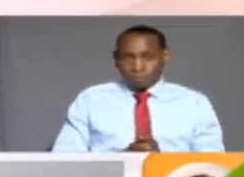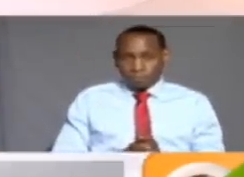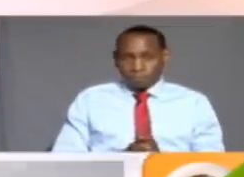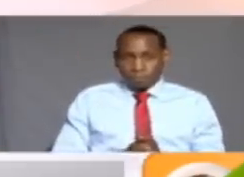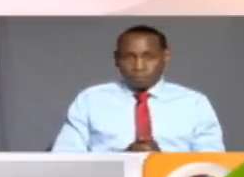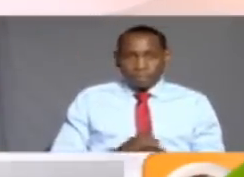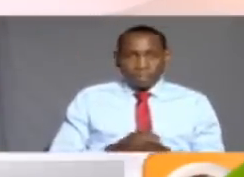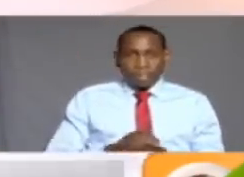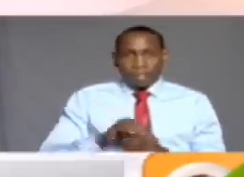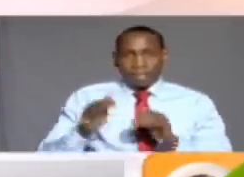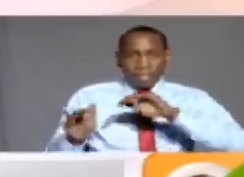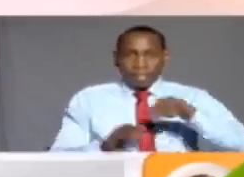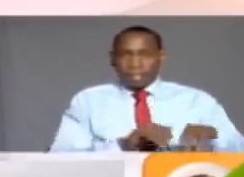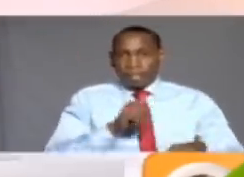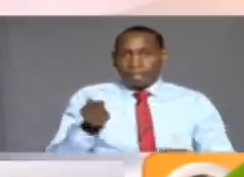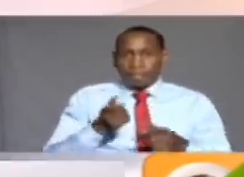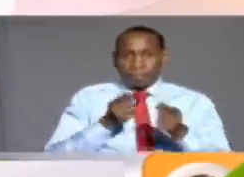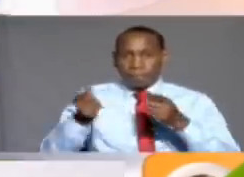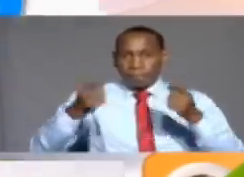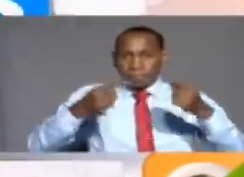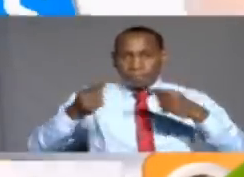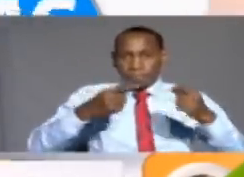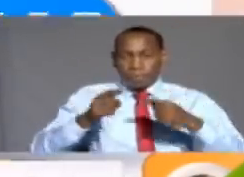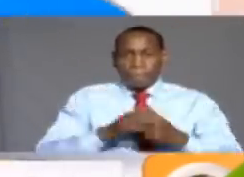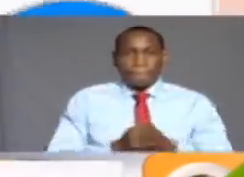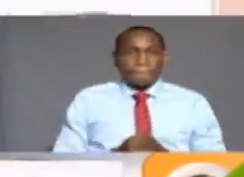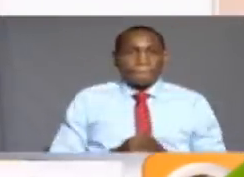Still on the SMS platform.